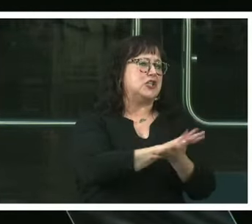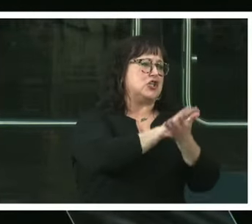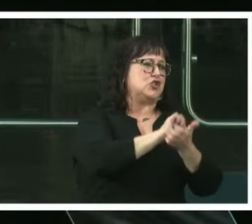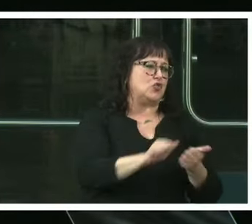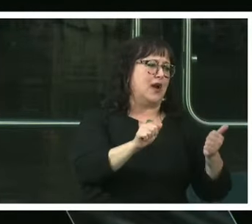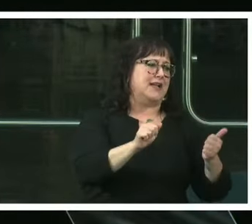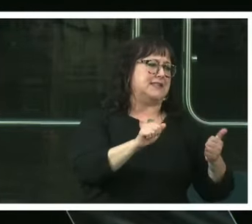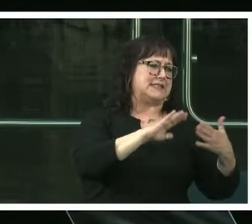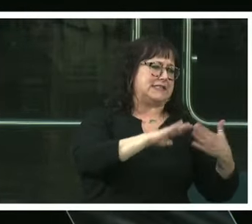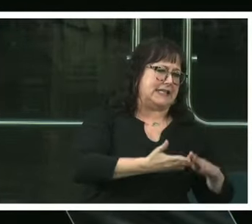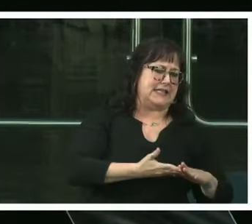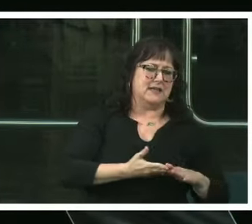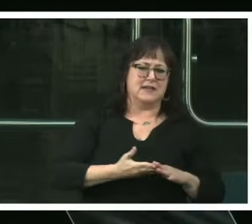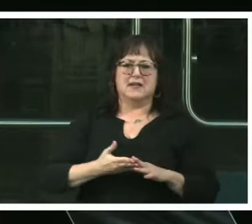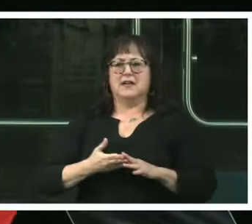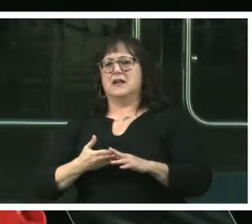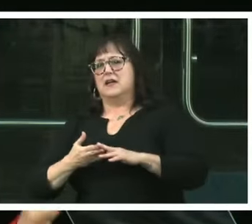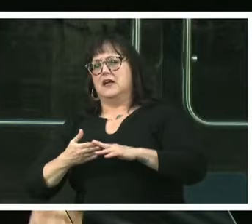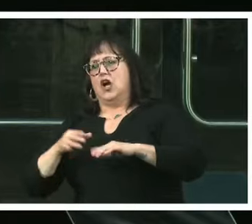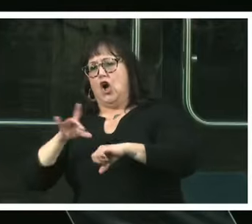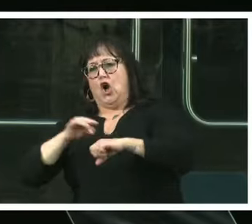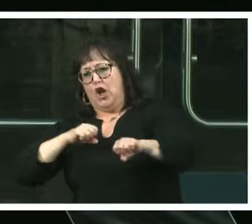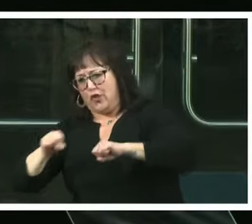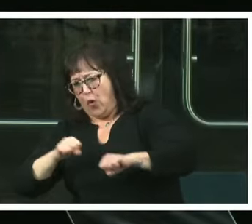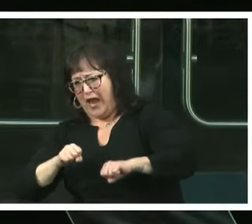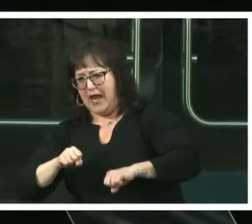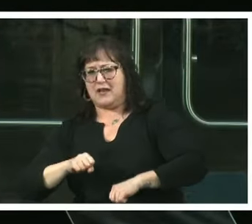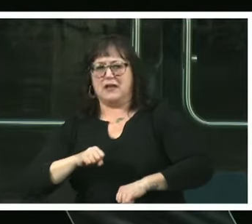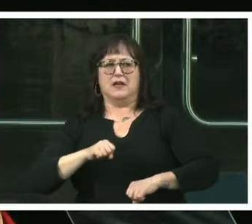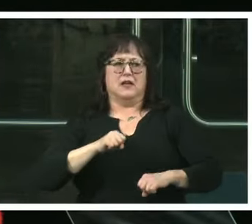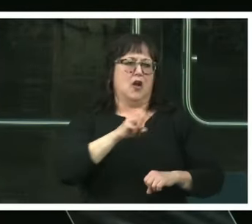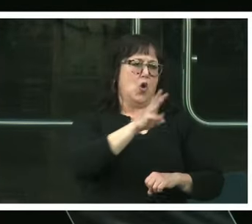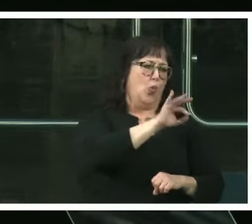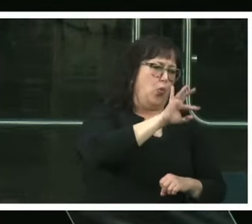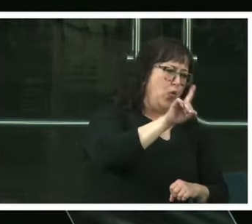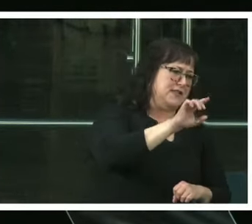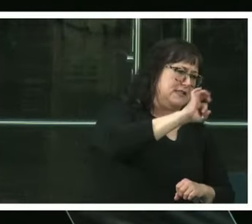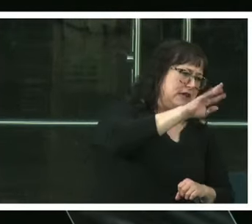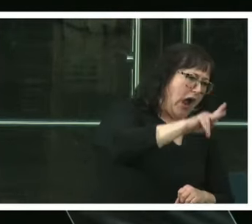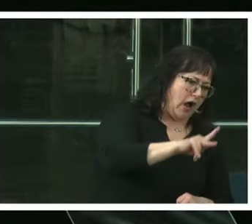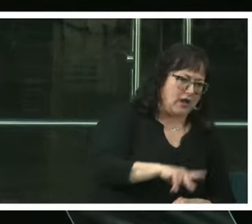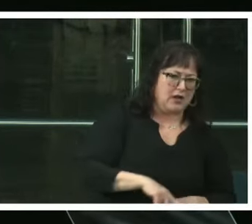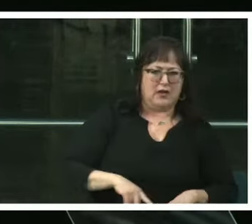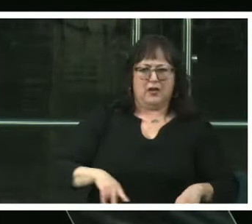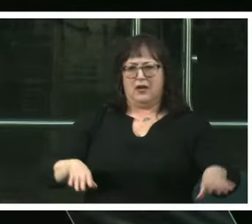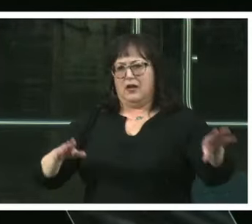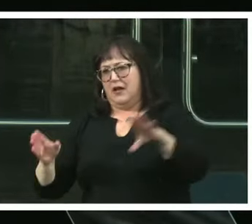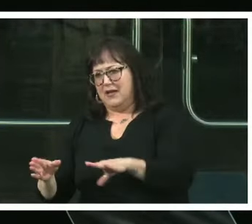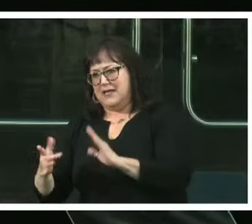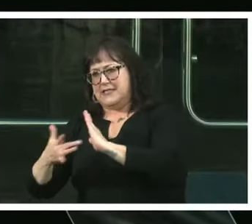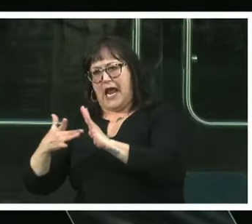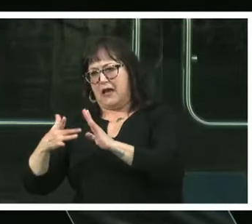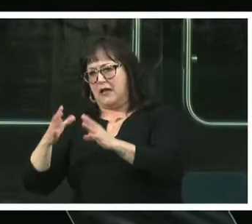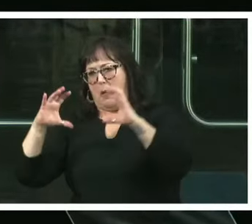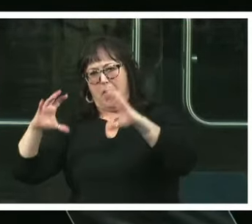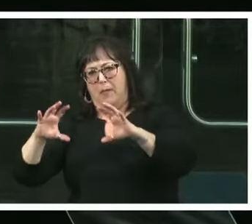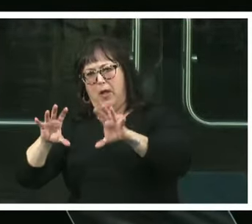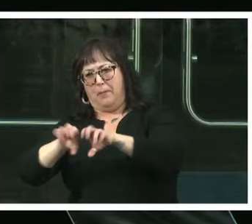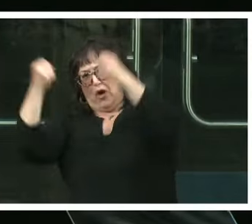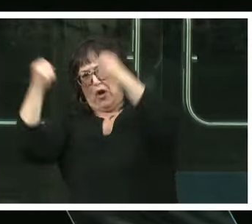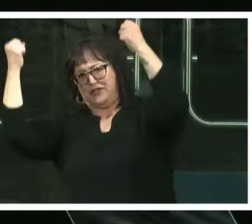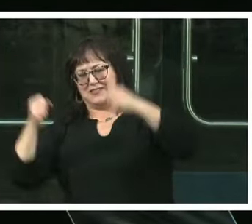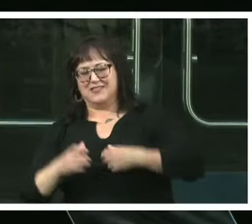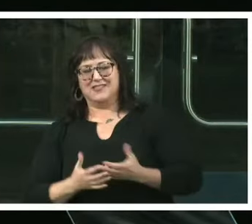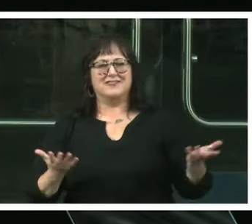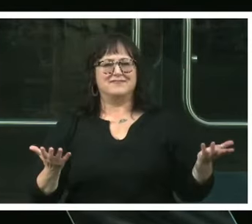winter of discontent. Earthquake destroys city again. Tech bubble bursts San Francisco.